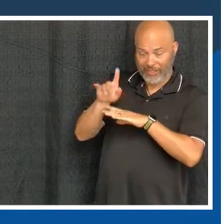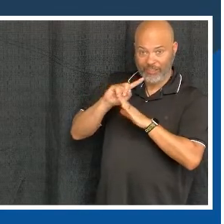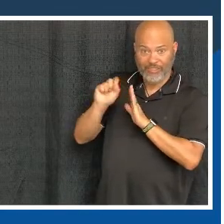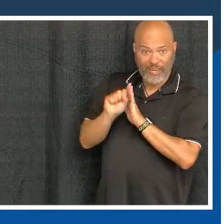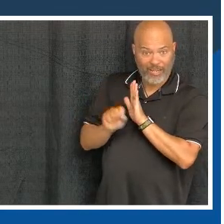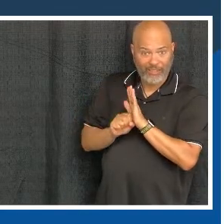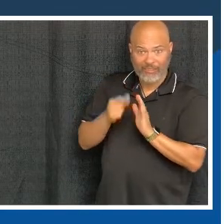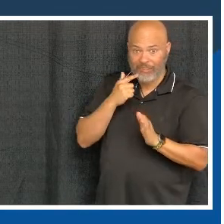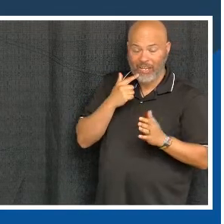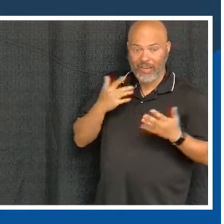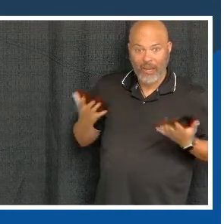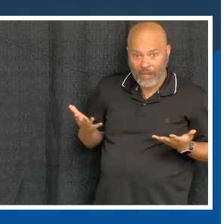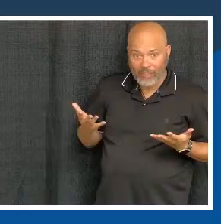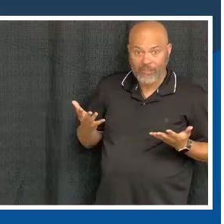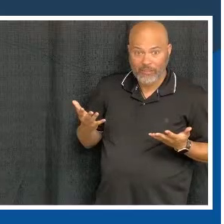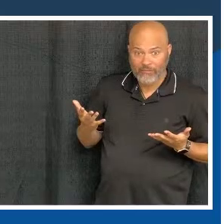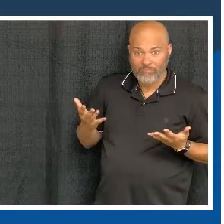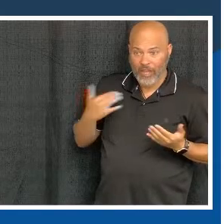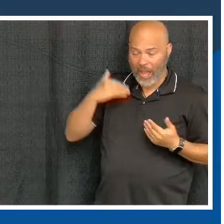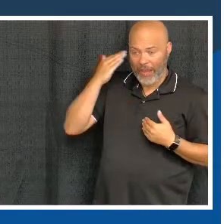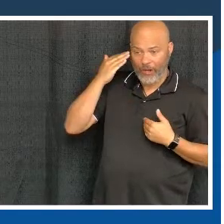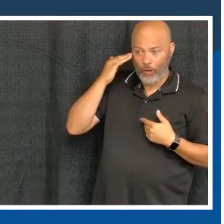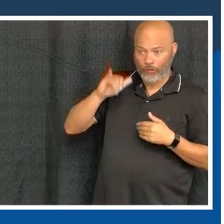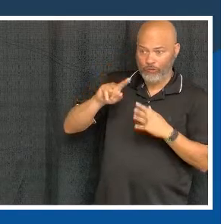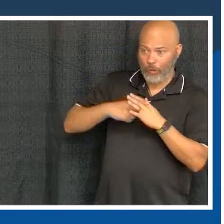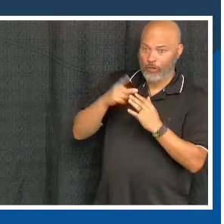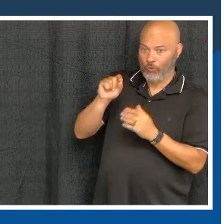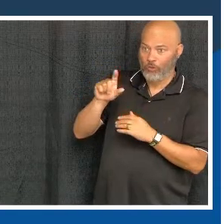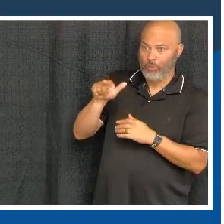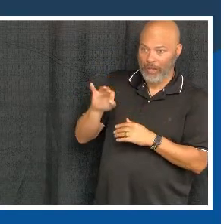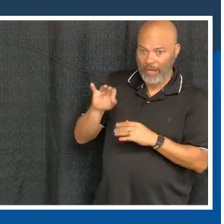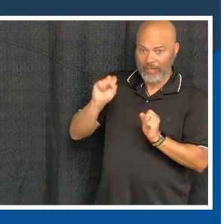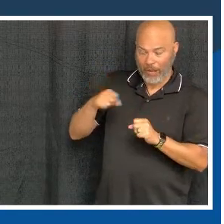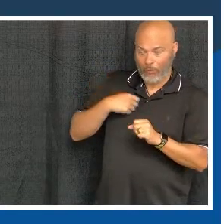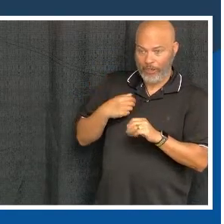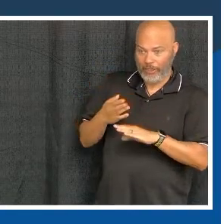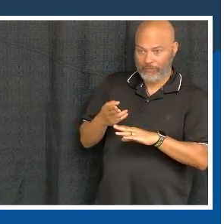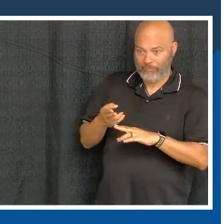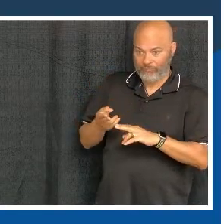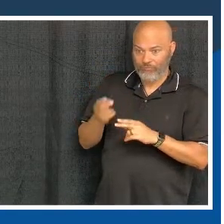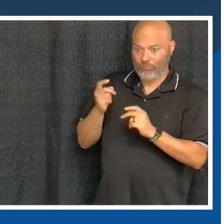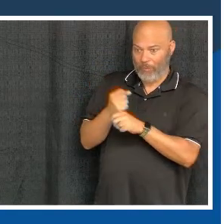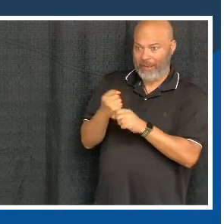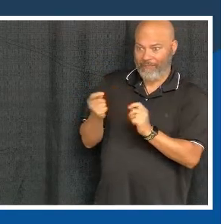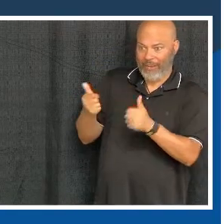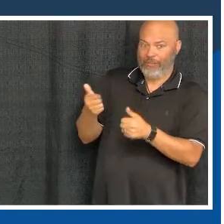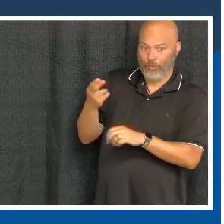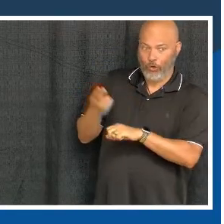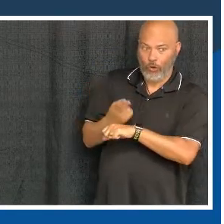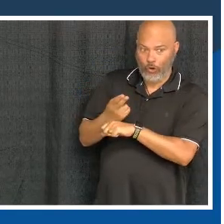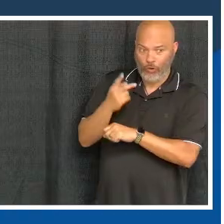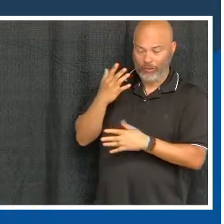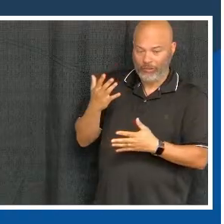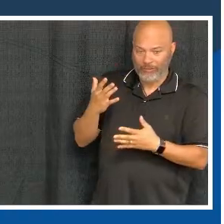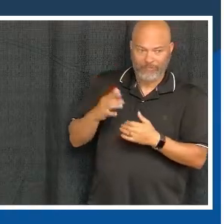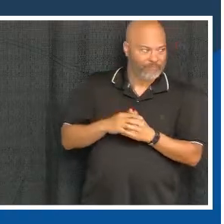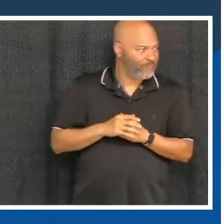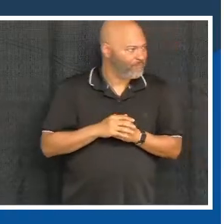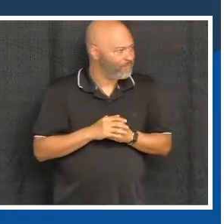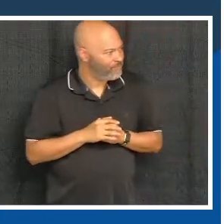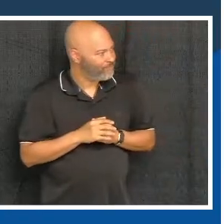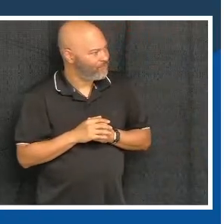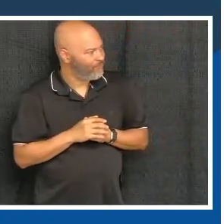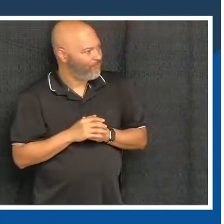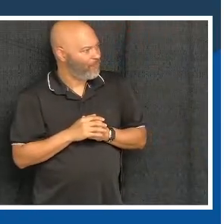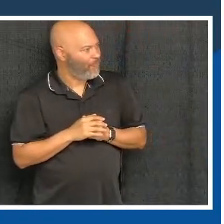hey, I know this is supposed to start in 2029, but can we speed it up for this development? Well, I don't think this is